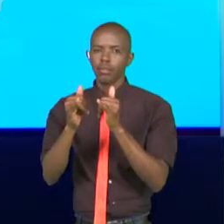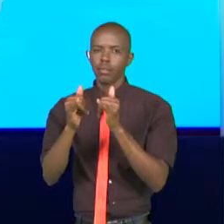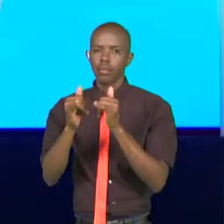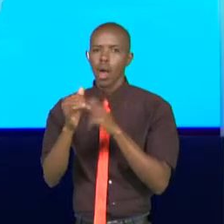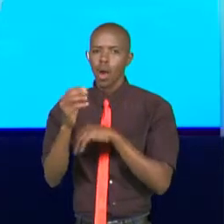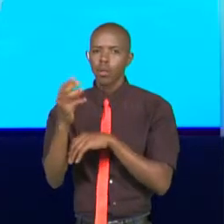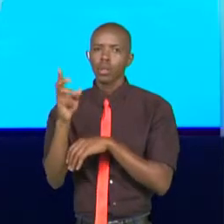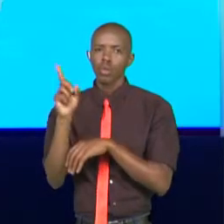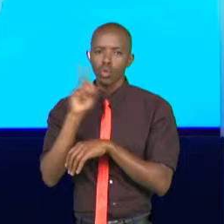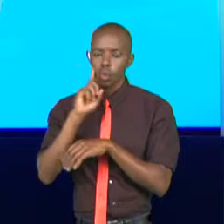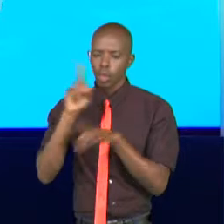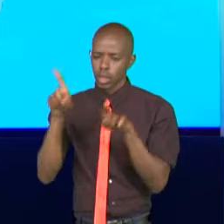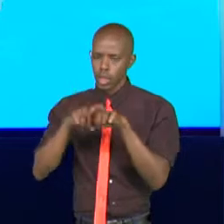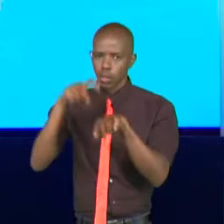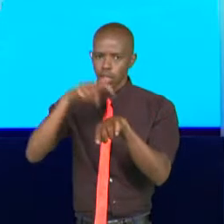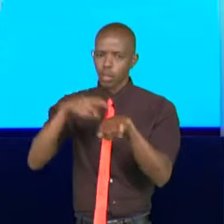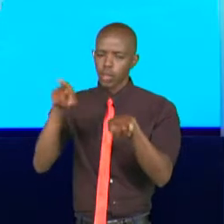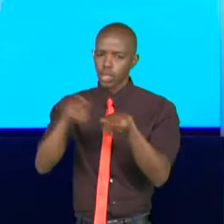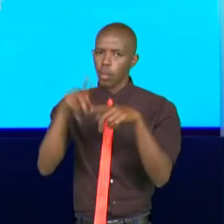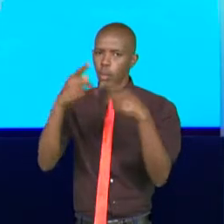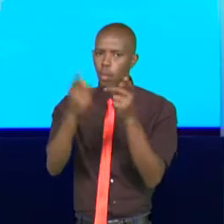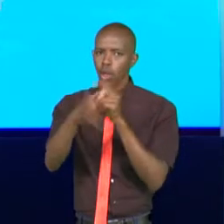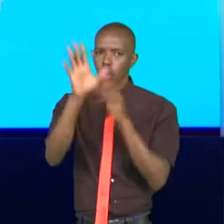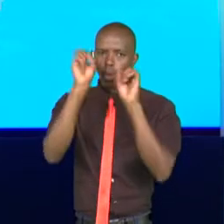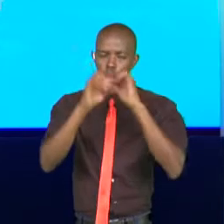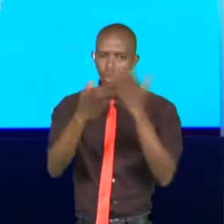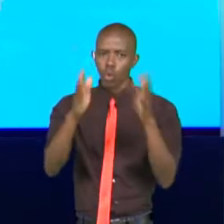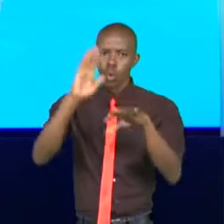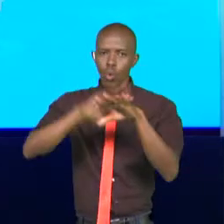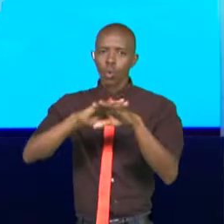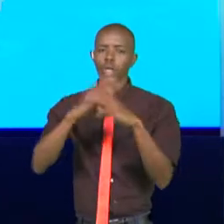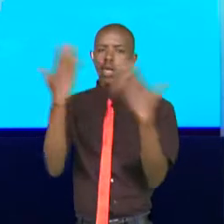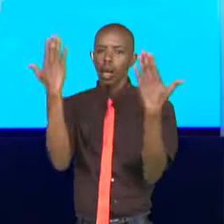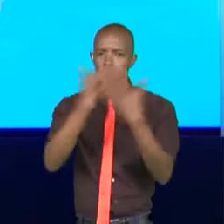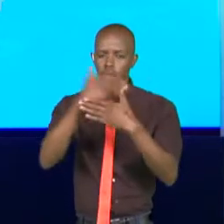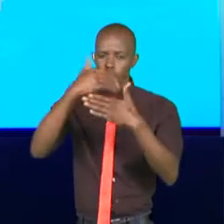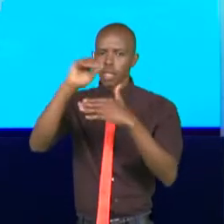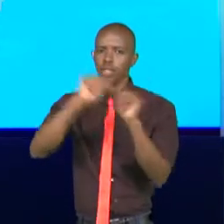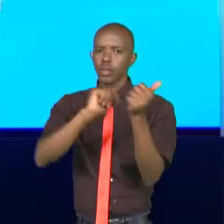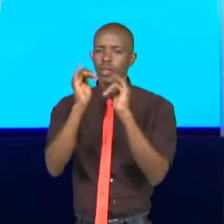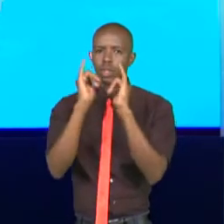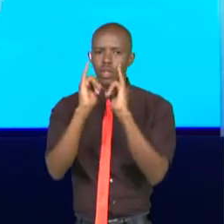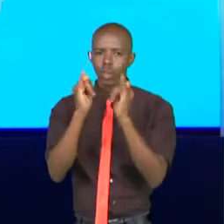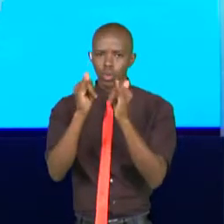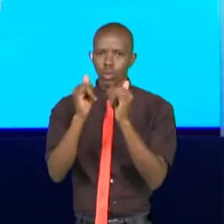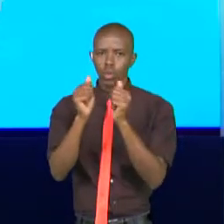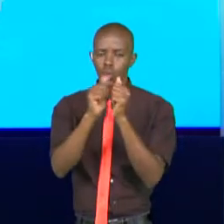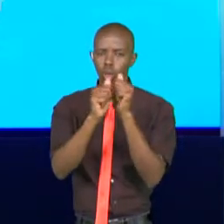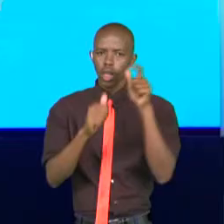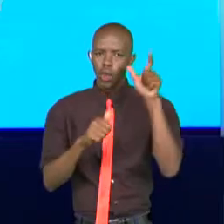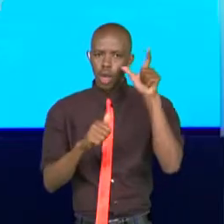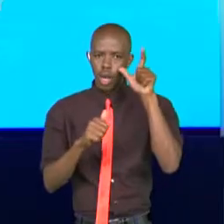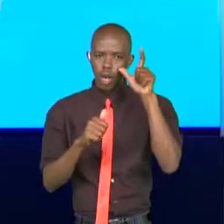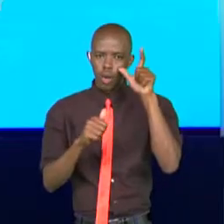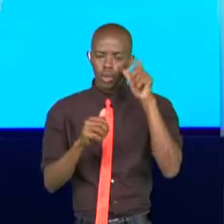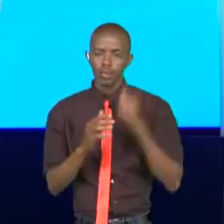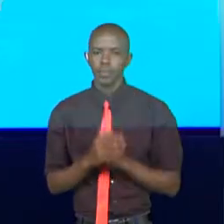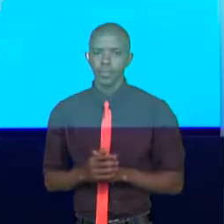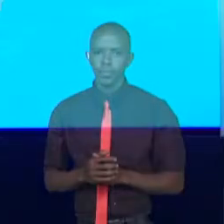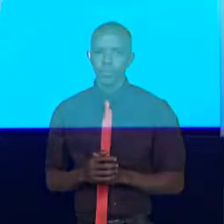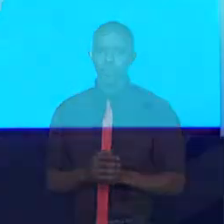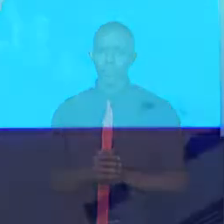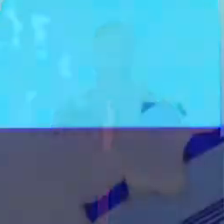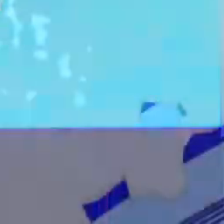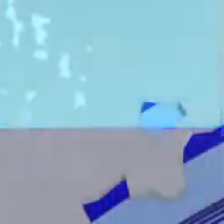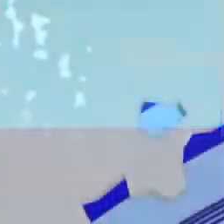this tomorrow, same time, same place. God bless and have a good night. Up next is sports news with Lincoln Wambugu.